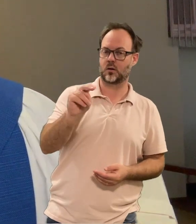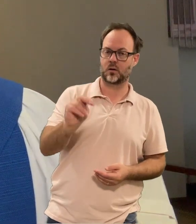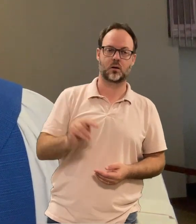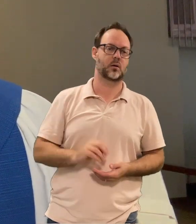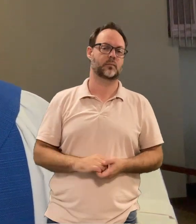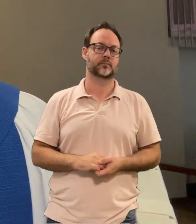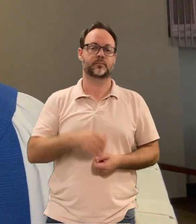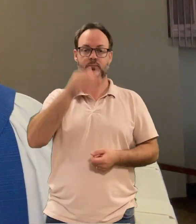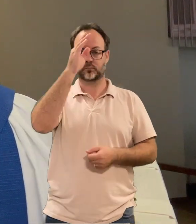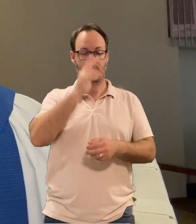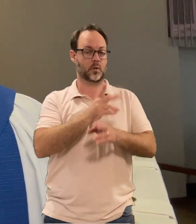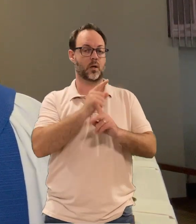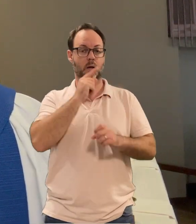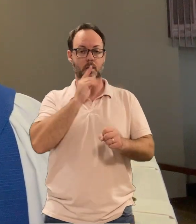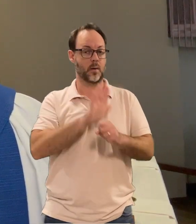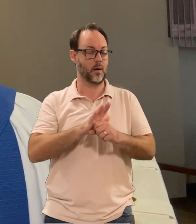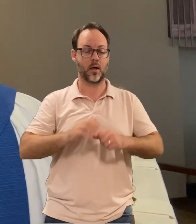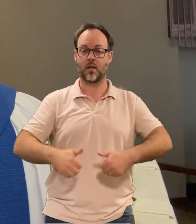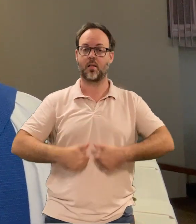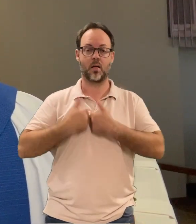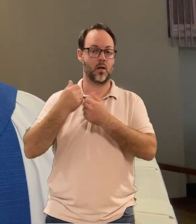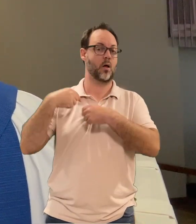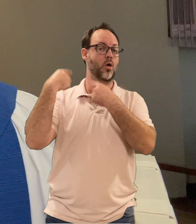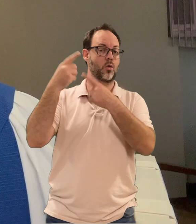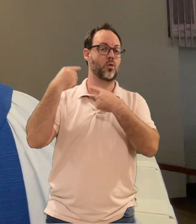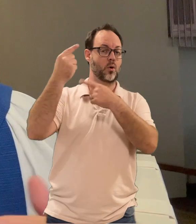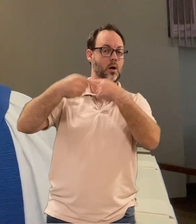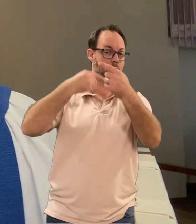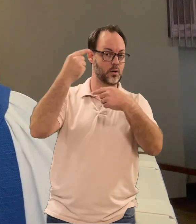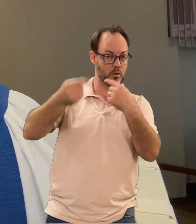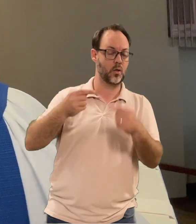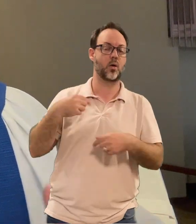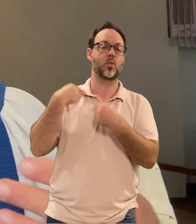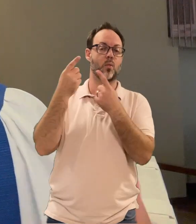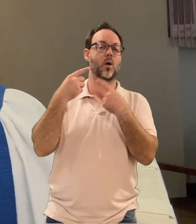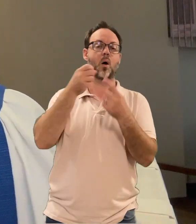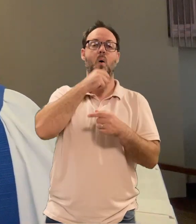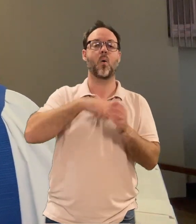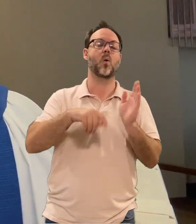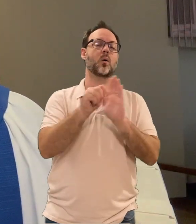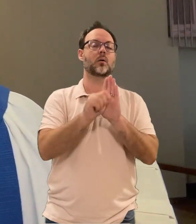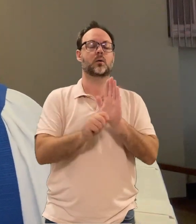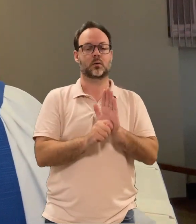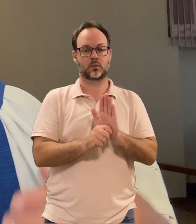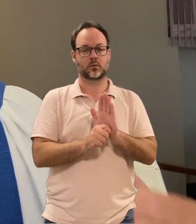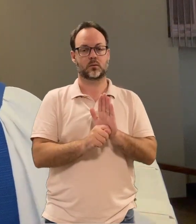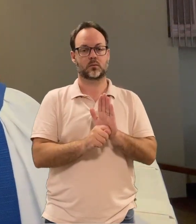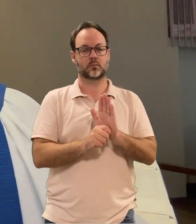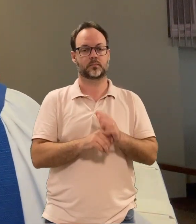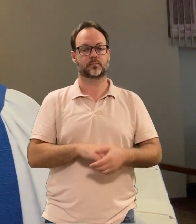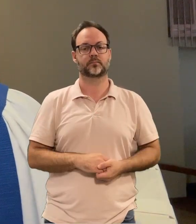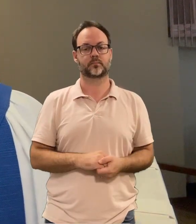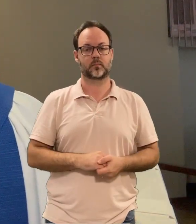the Garden of Eden. And God kept those promises alive throughout the generations, throughout the